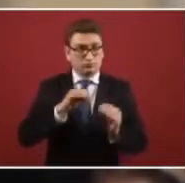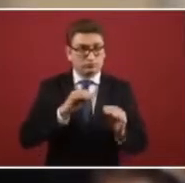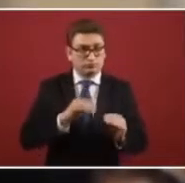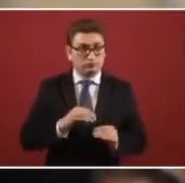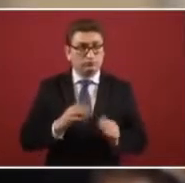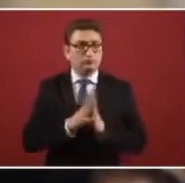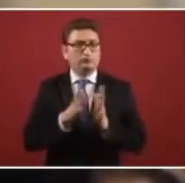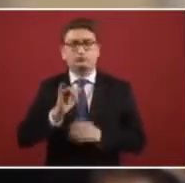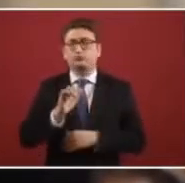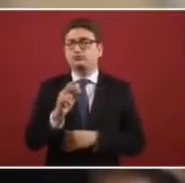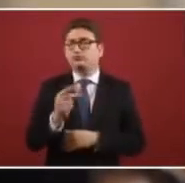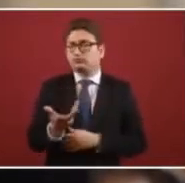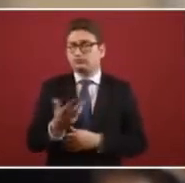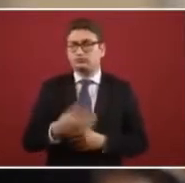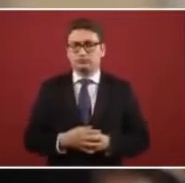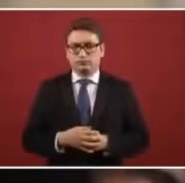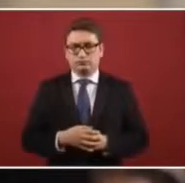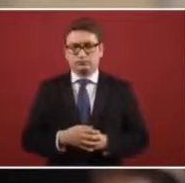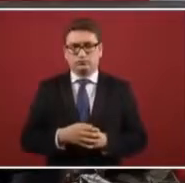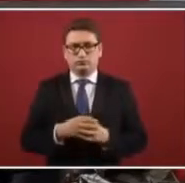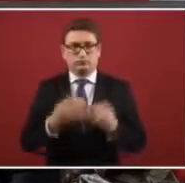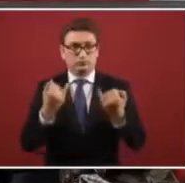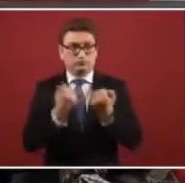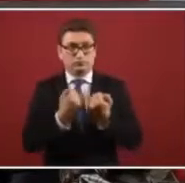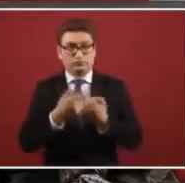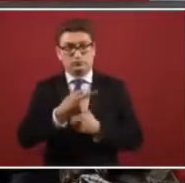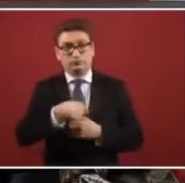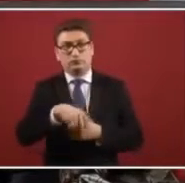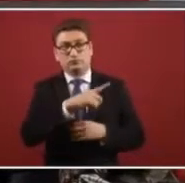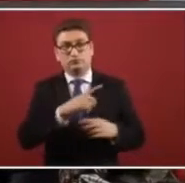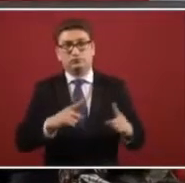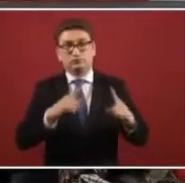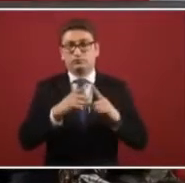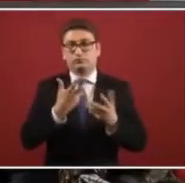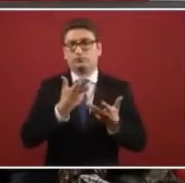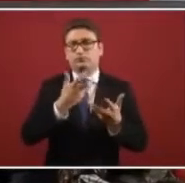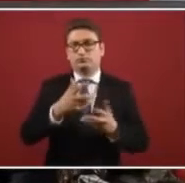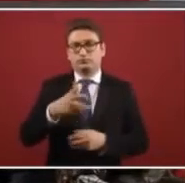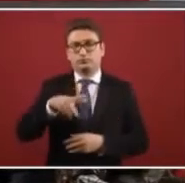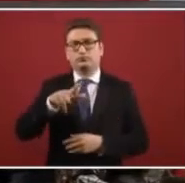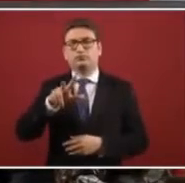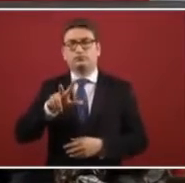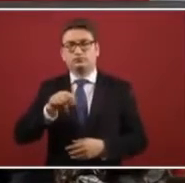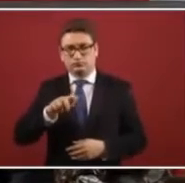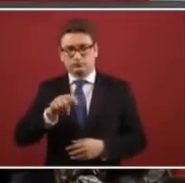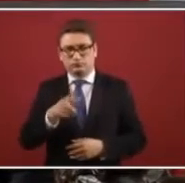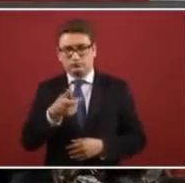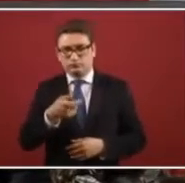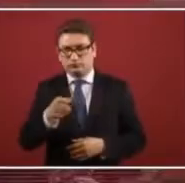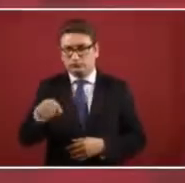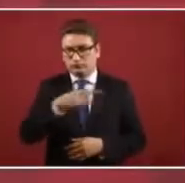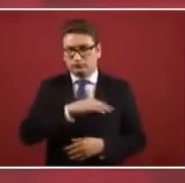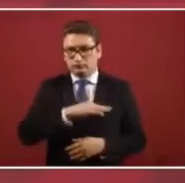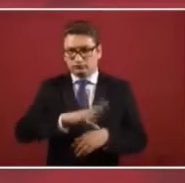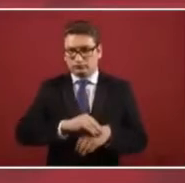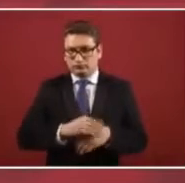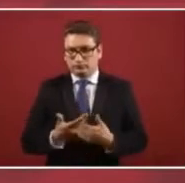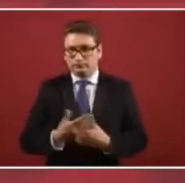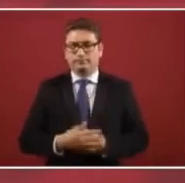this development plan, and are you giving them the channel that you've